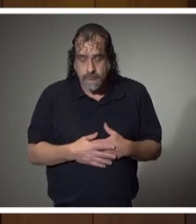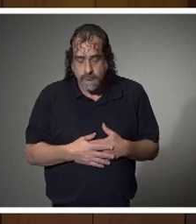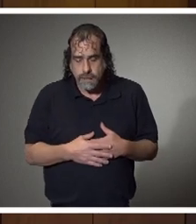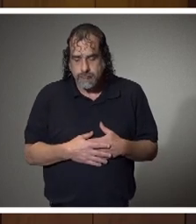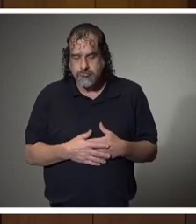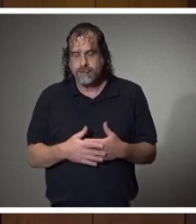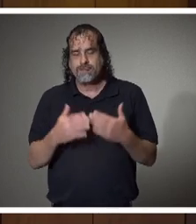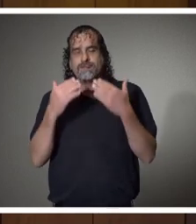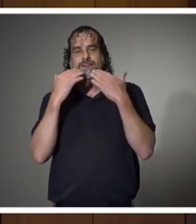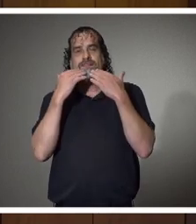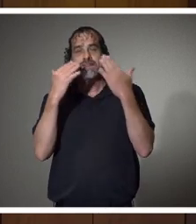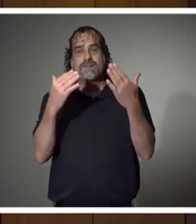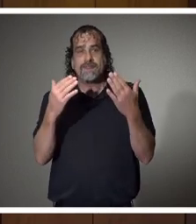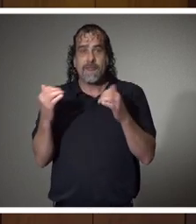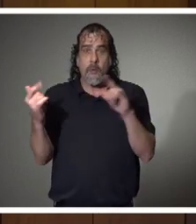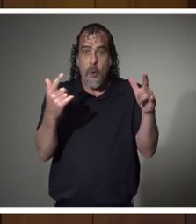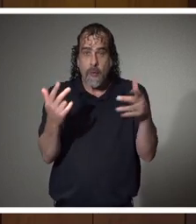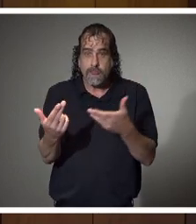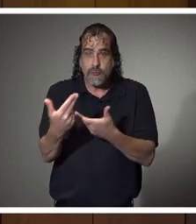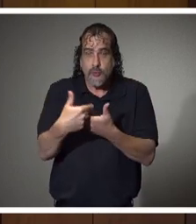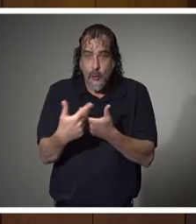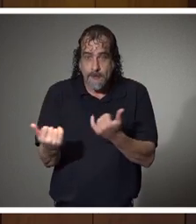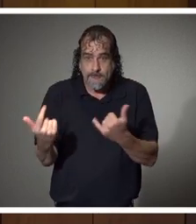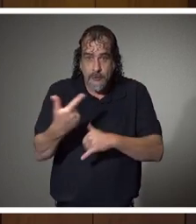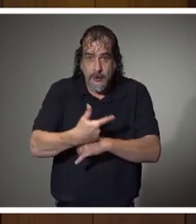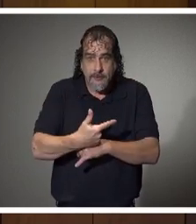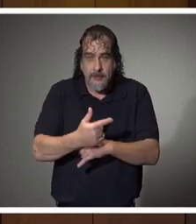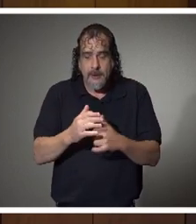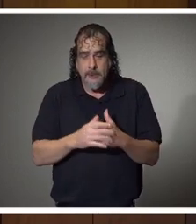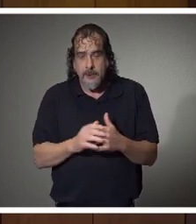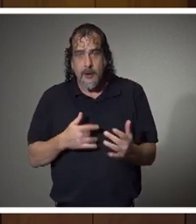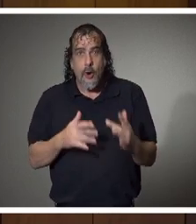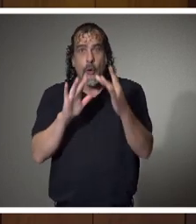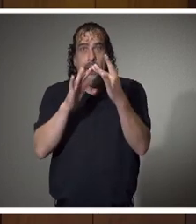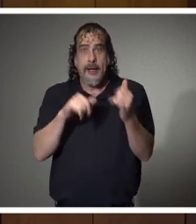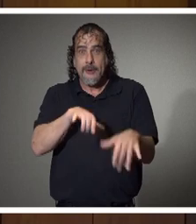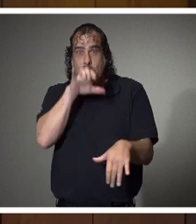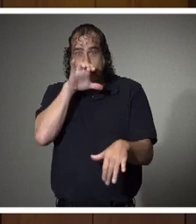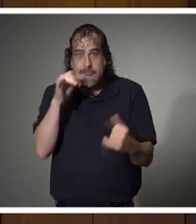Thank you all for being here and being online watching us today.